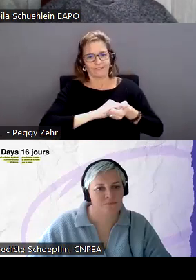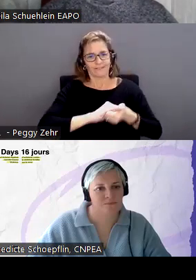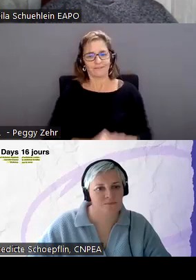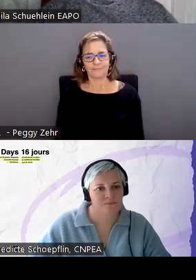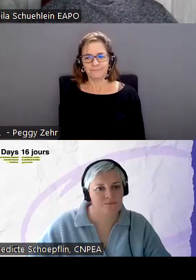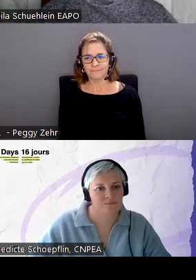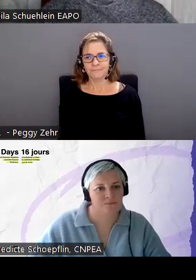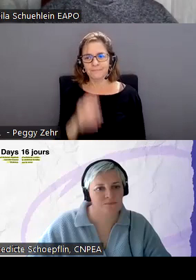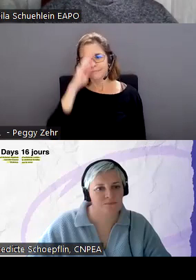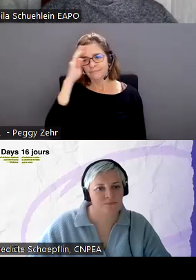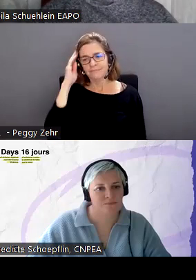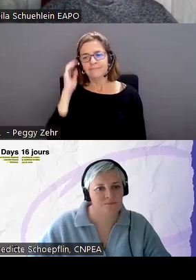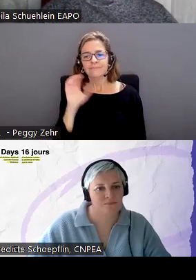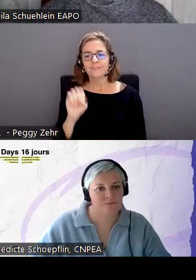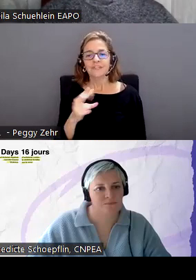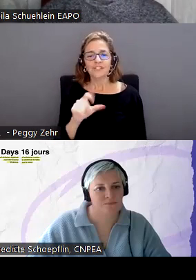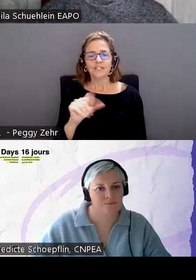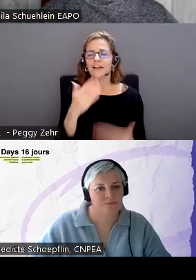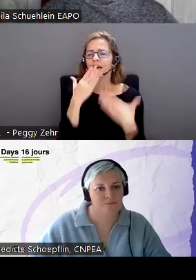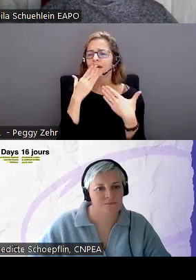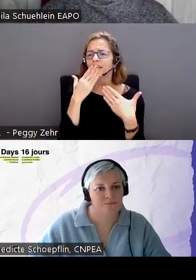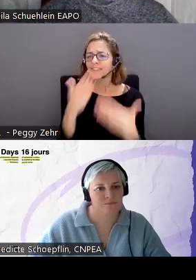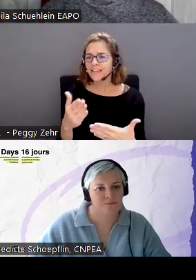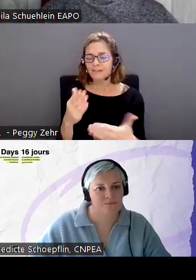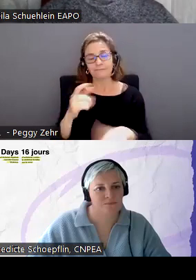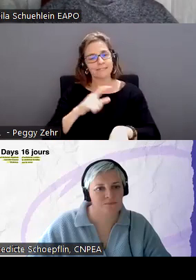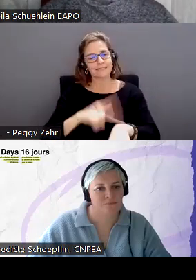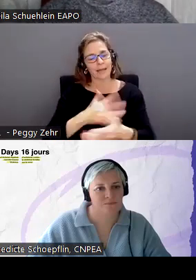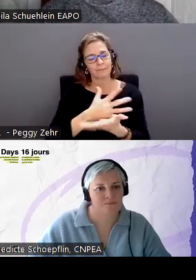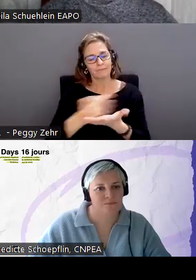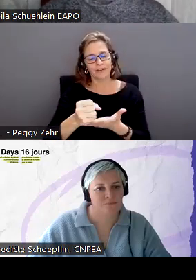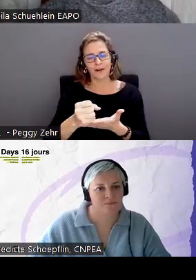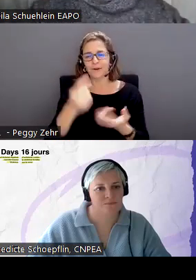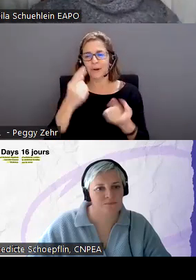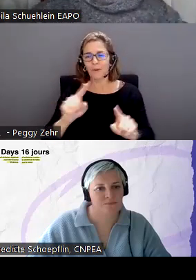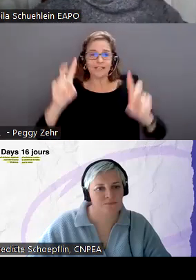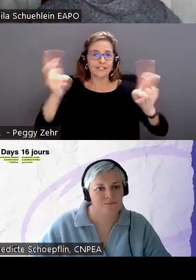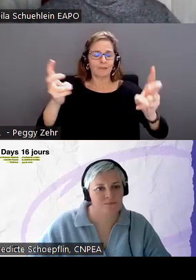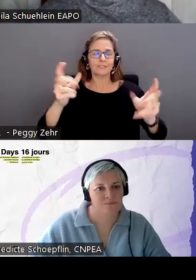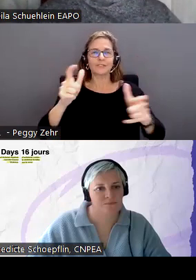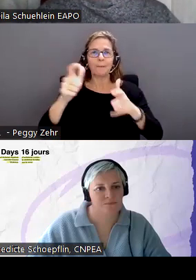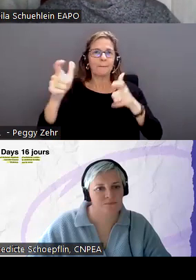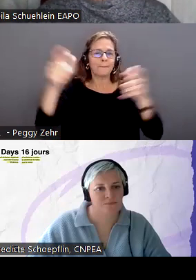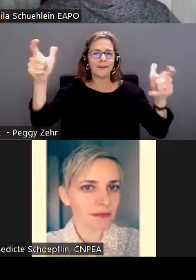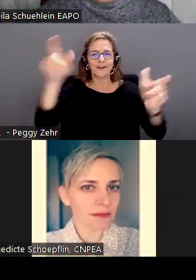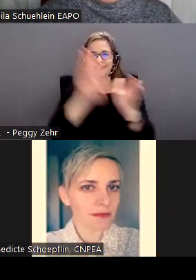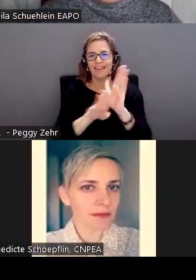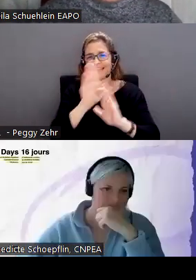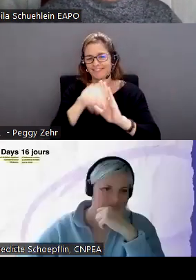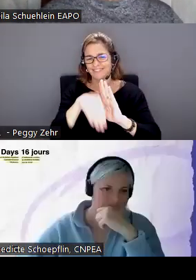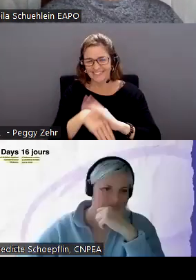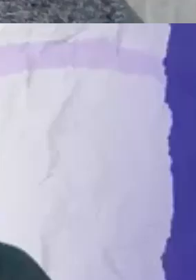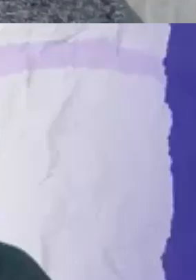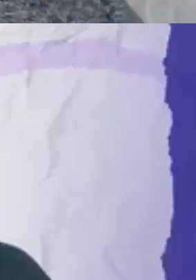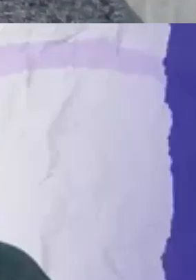Thank you, Margaret. We are running out of time, as we always do when topics are bigger than time allows.